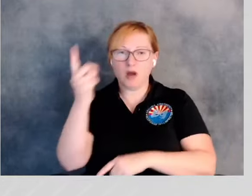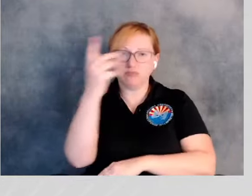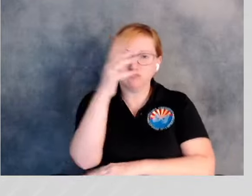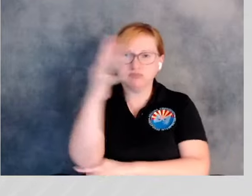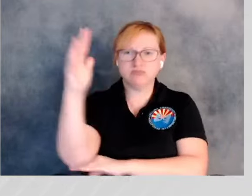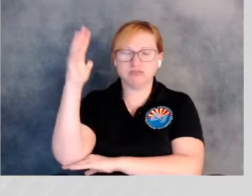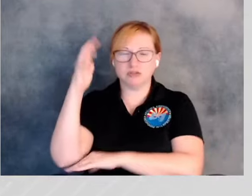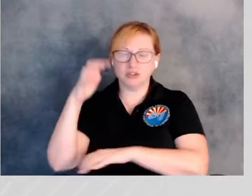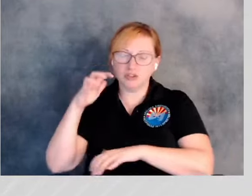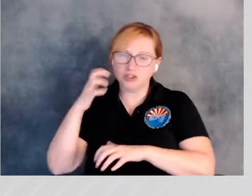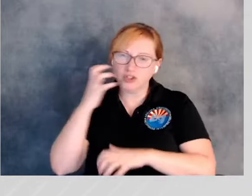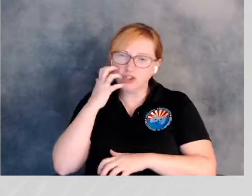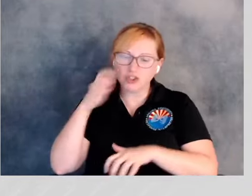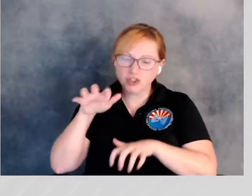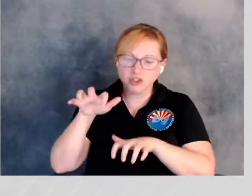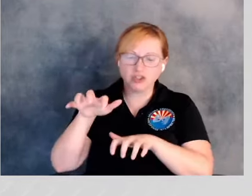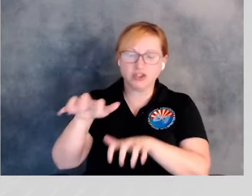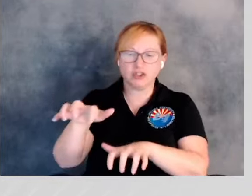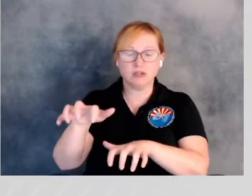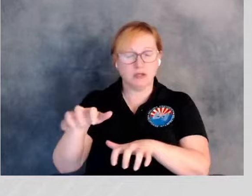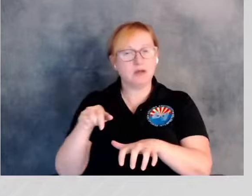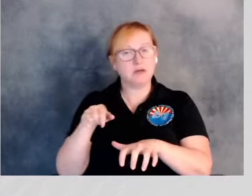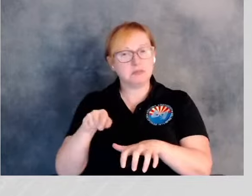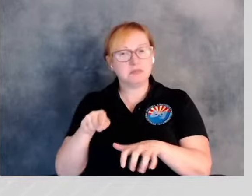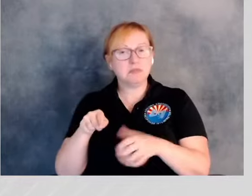until they consume.